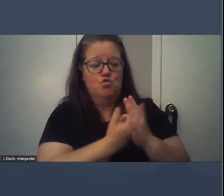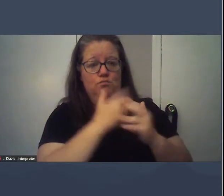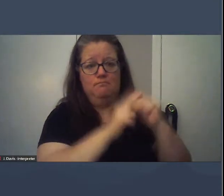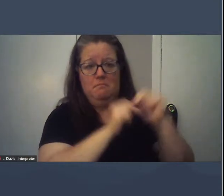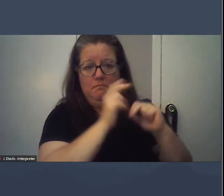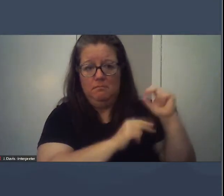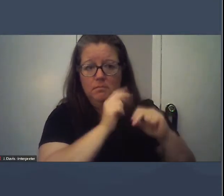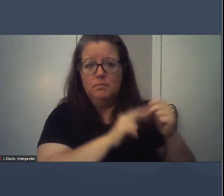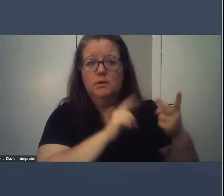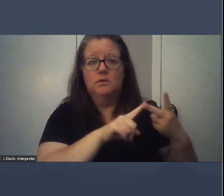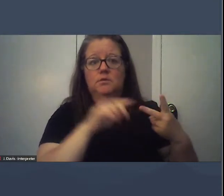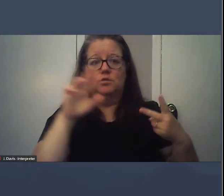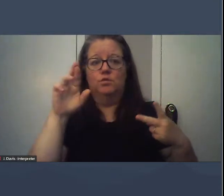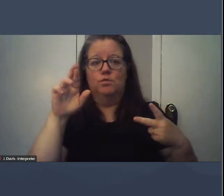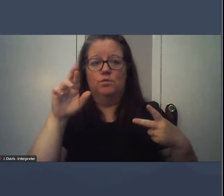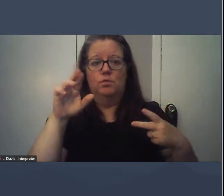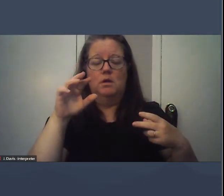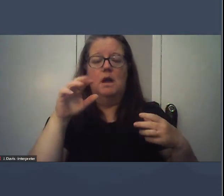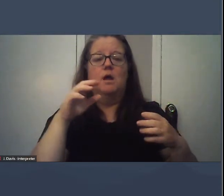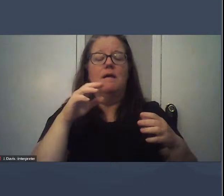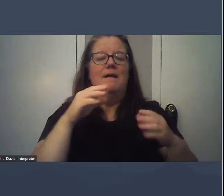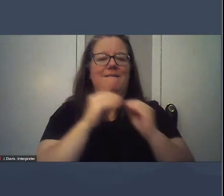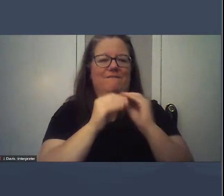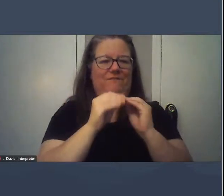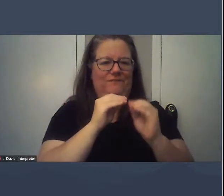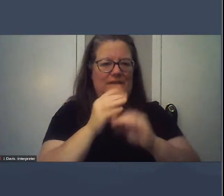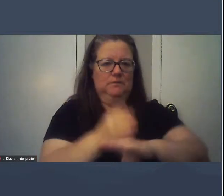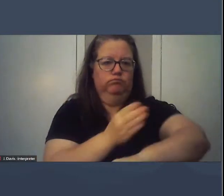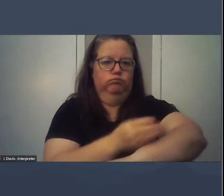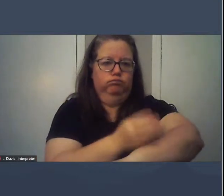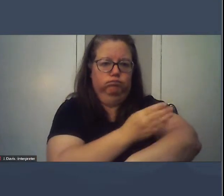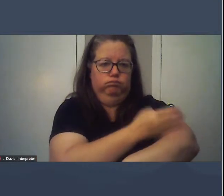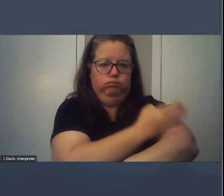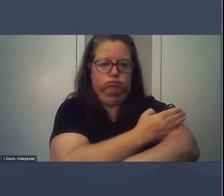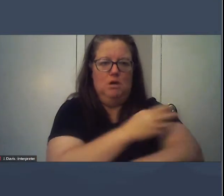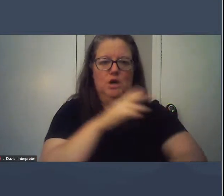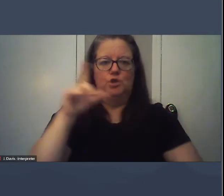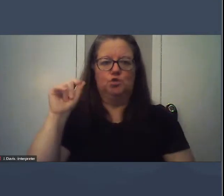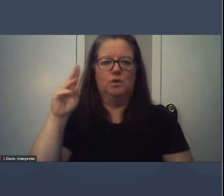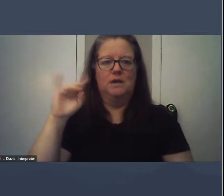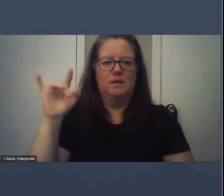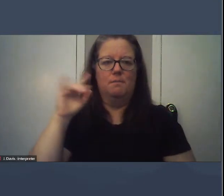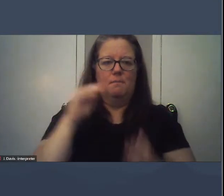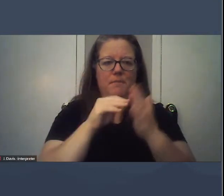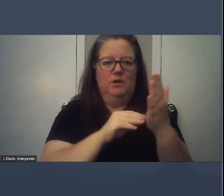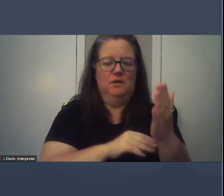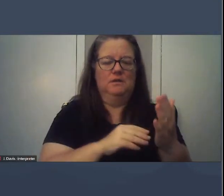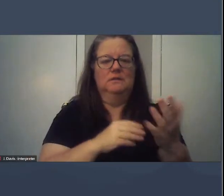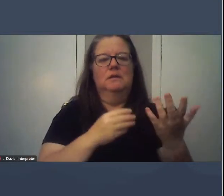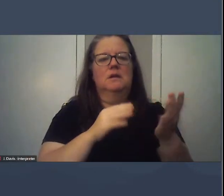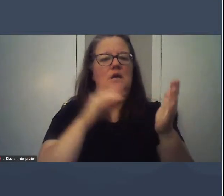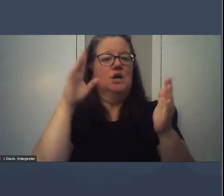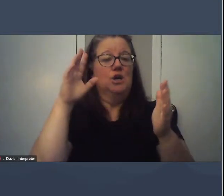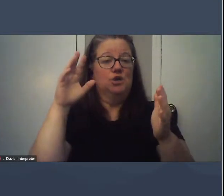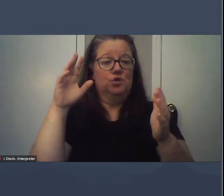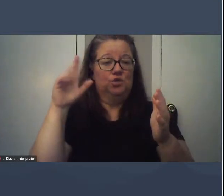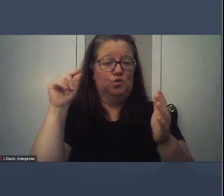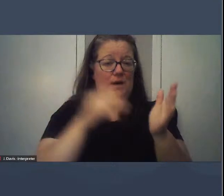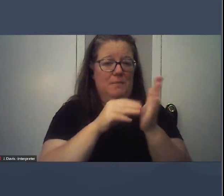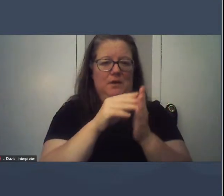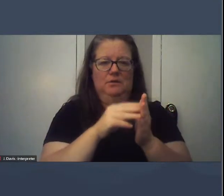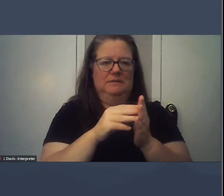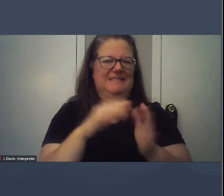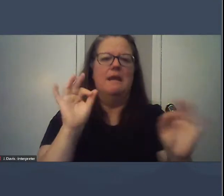as remediation efforts that can accelerate. $20 billion is a drop in the bucket in a $1.9 billion debt plan. So I don't